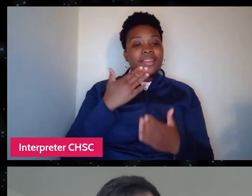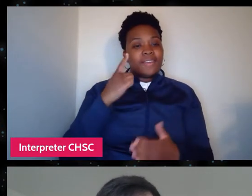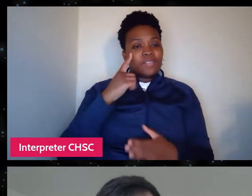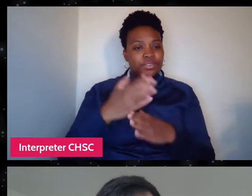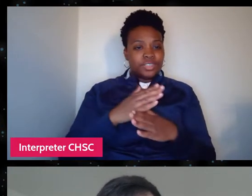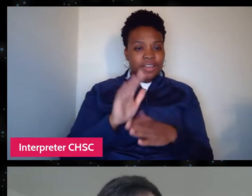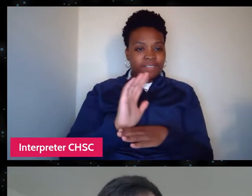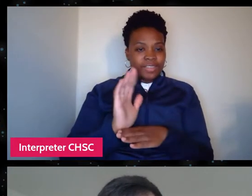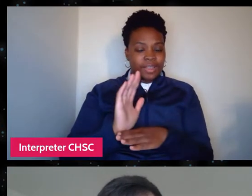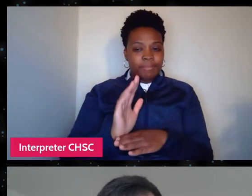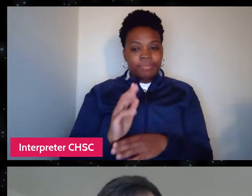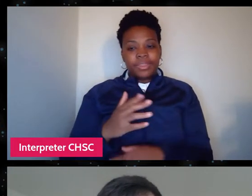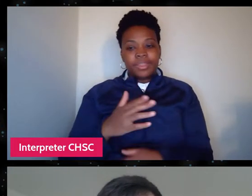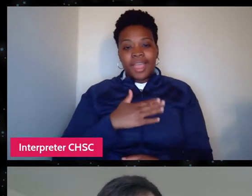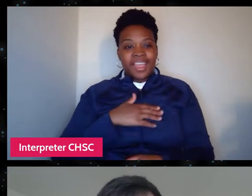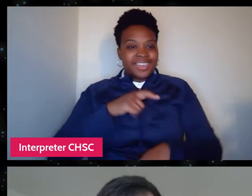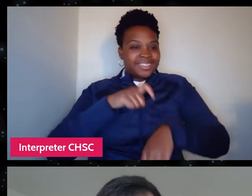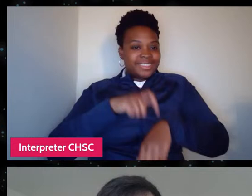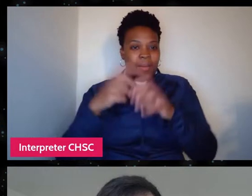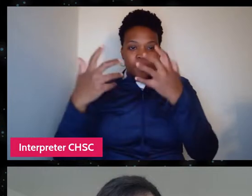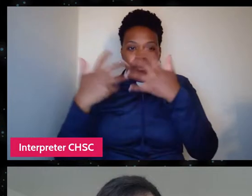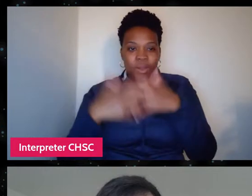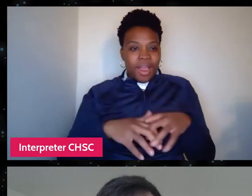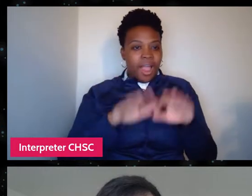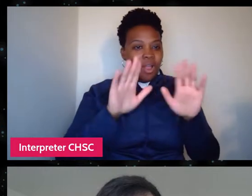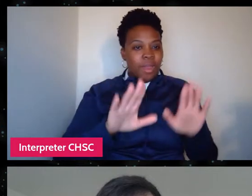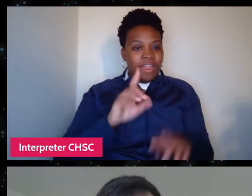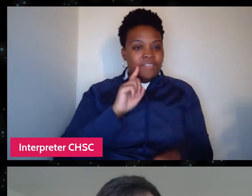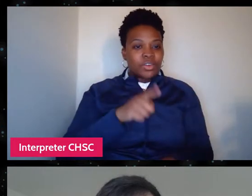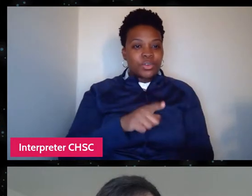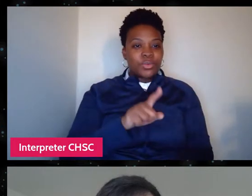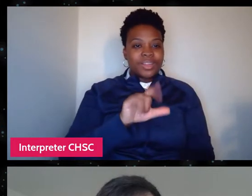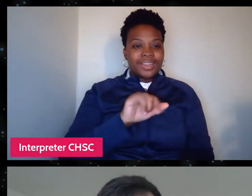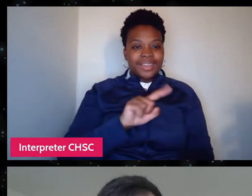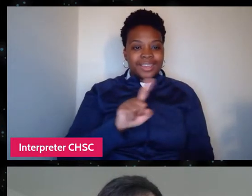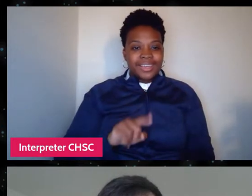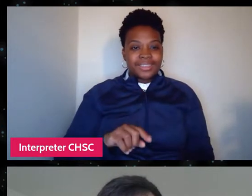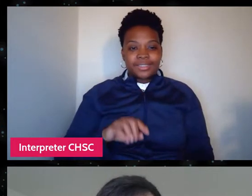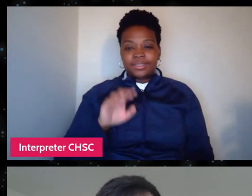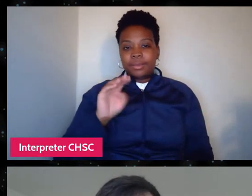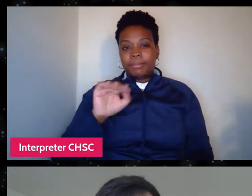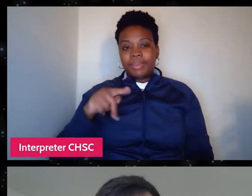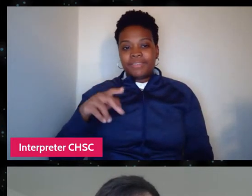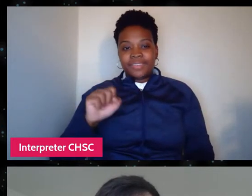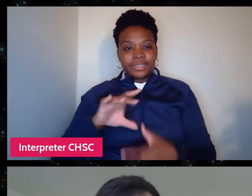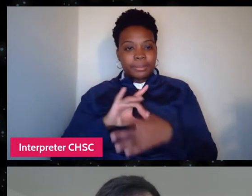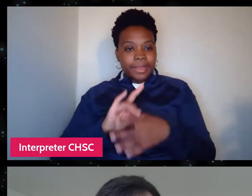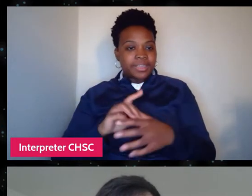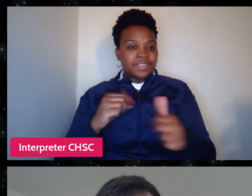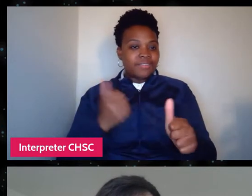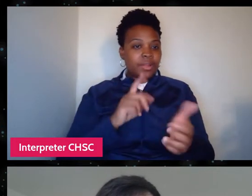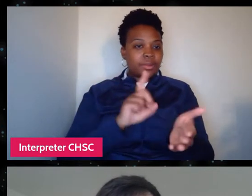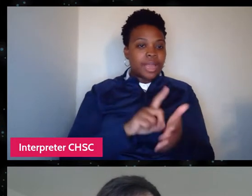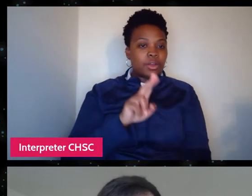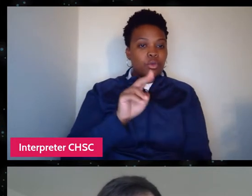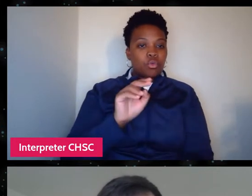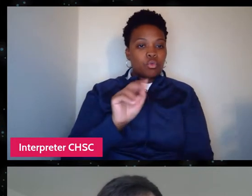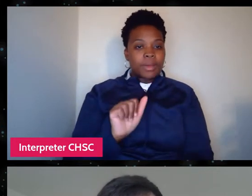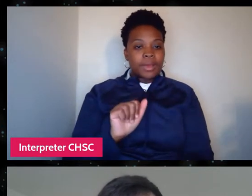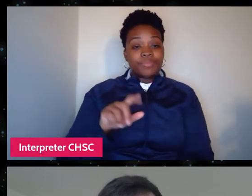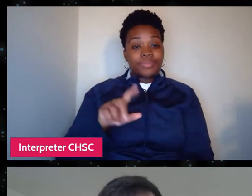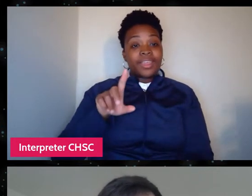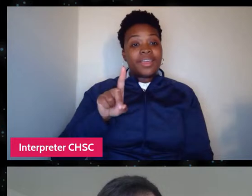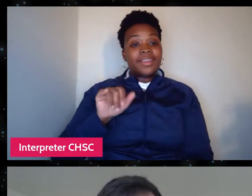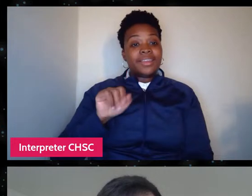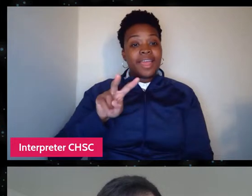the timing just seemed to work out so great for you, Liz, and Memphis Meets and following Dr. Uma. David, thank you so